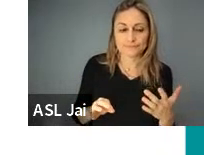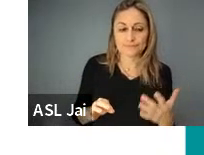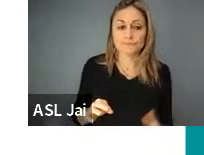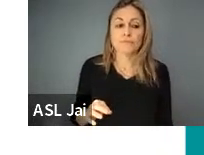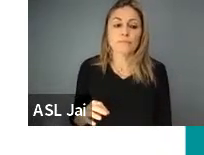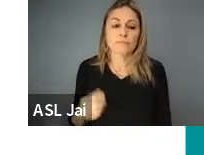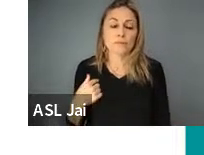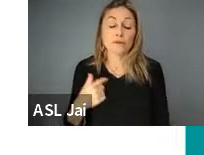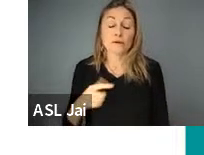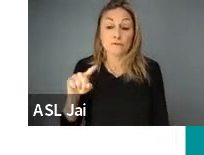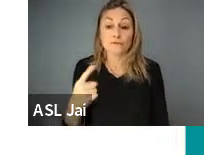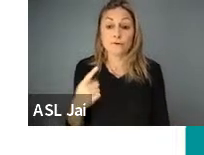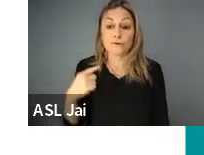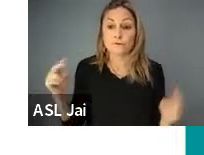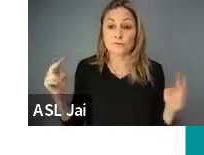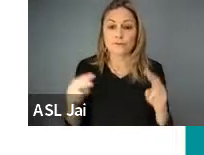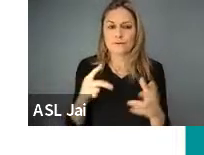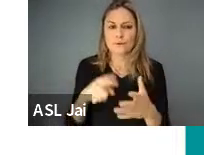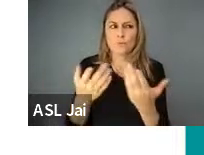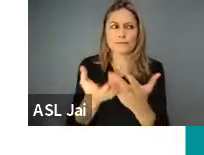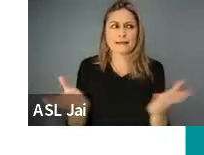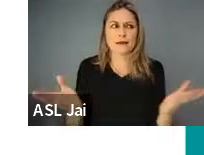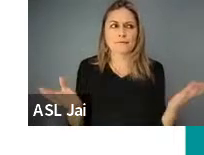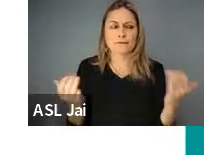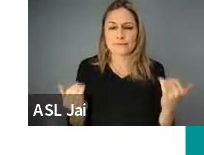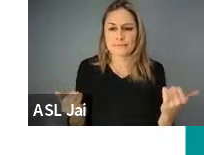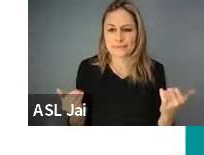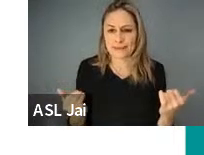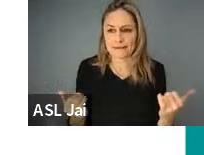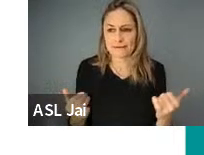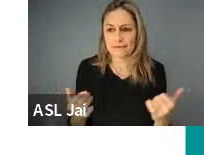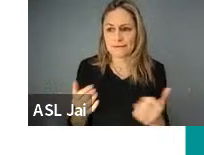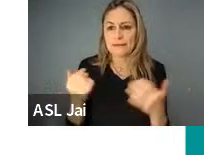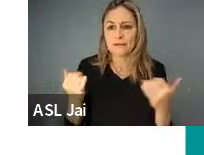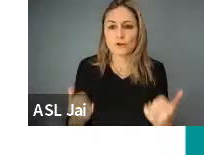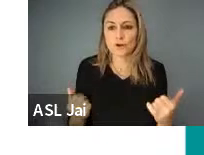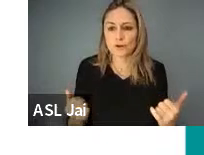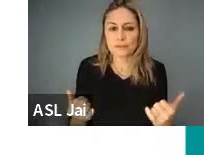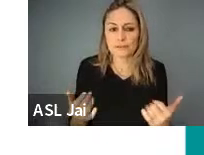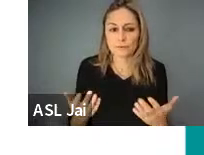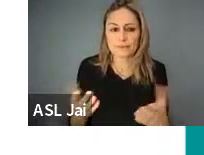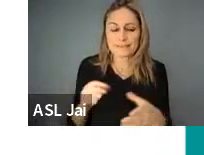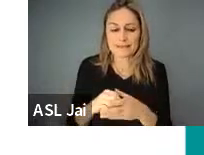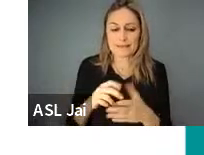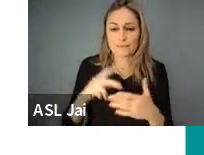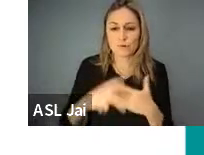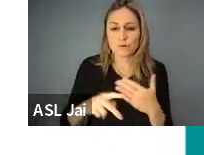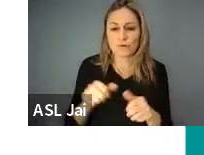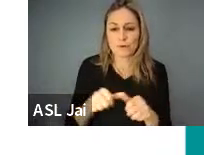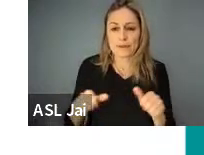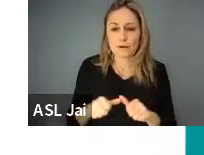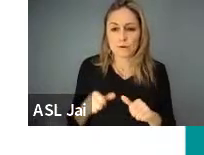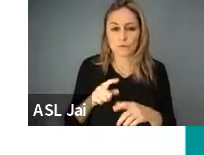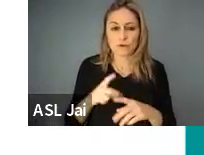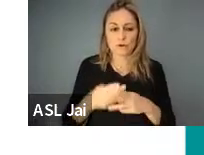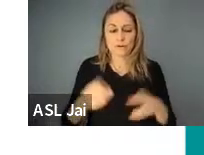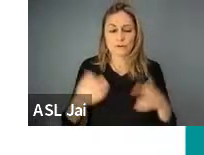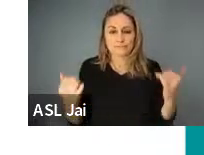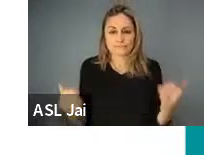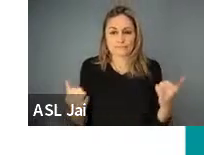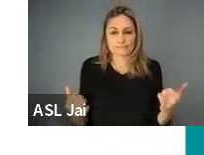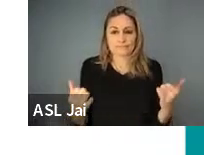first look at what's out there today, what currently exists in the program area, and we call that our existing